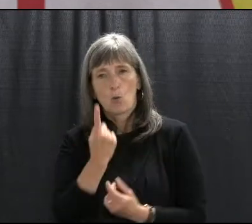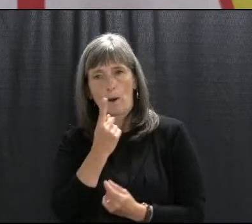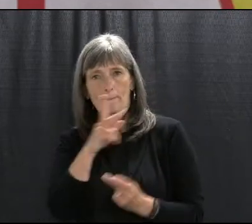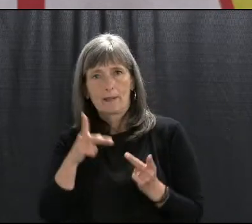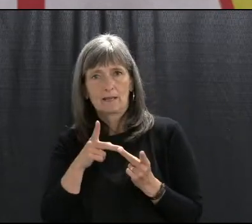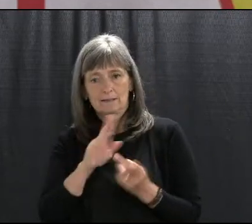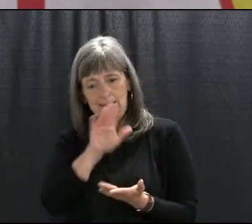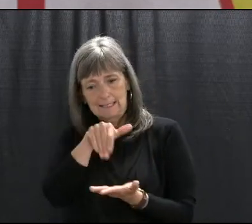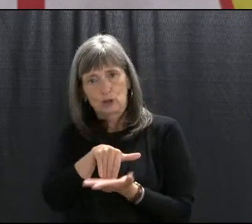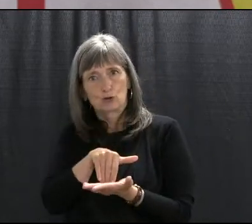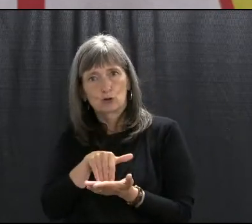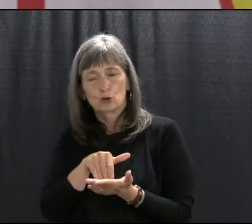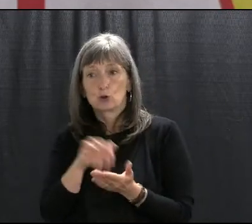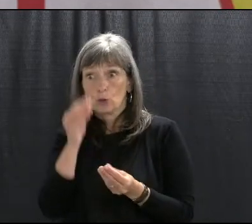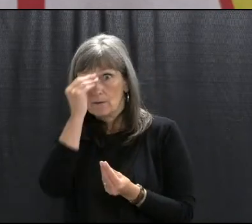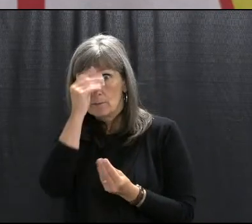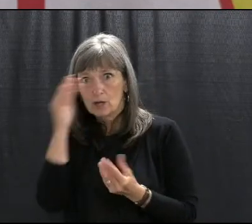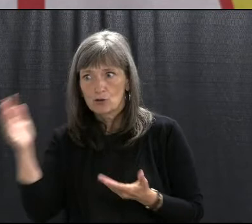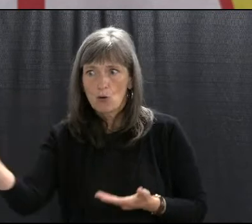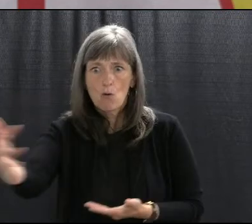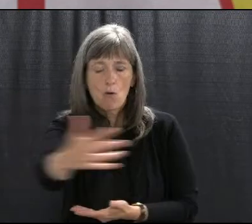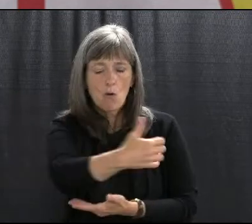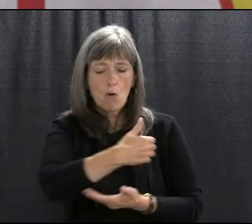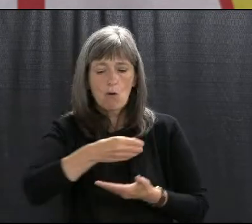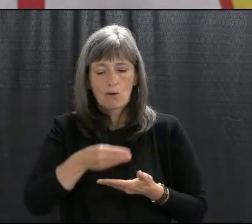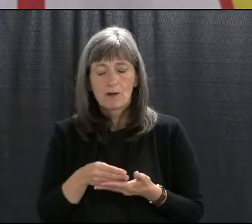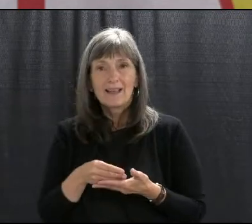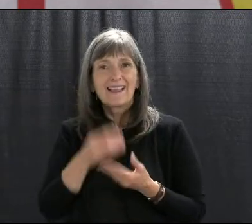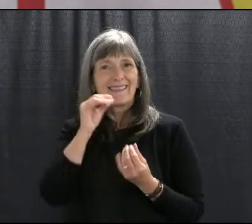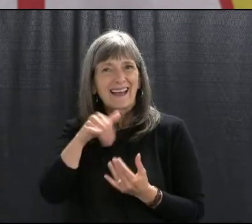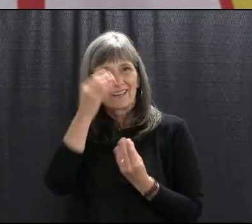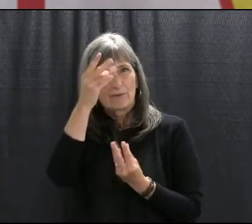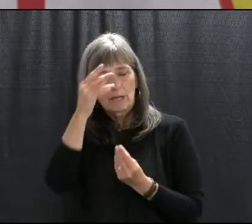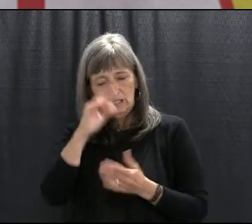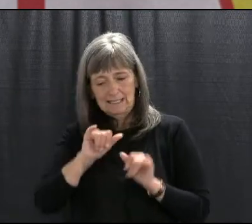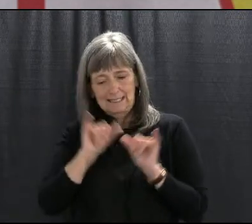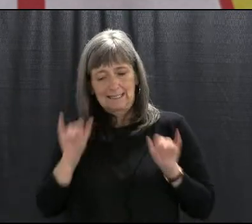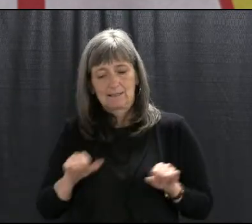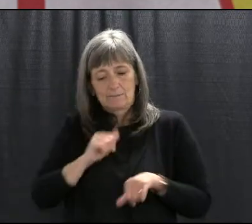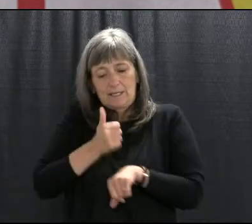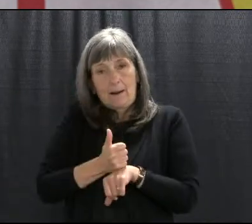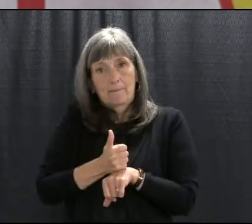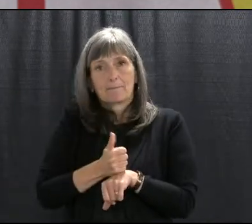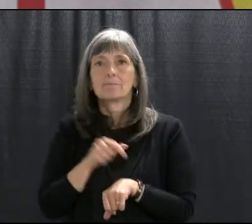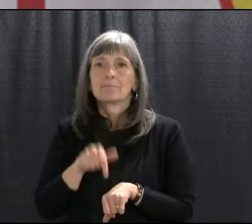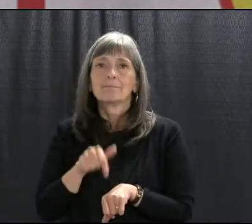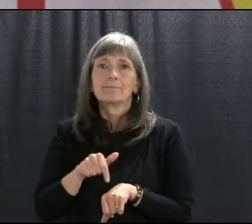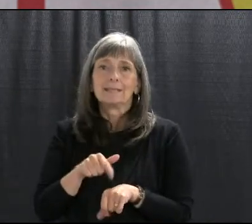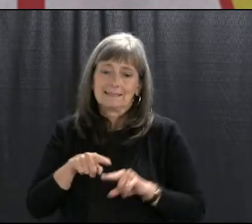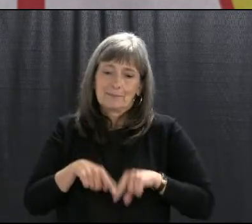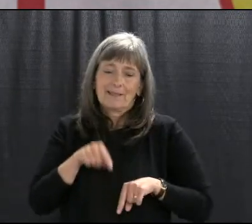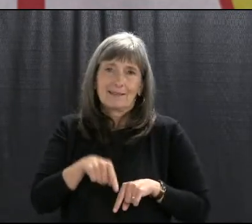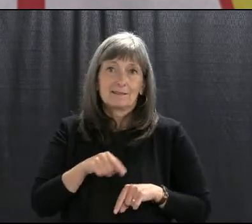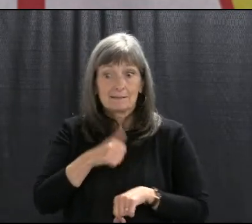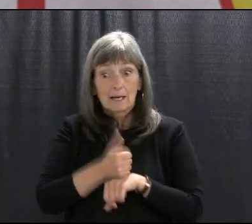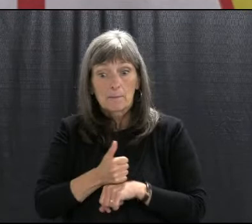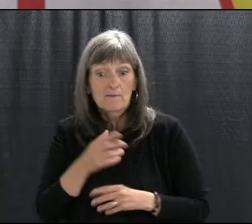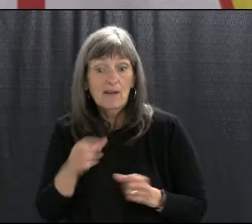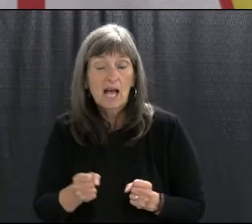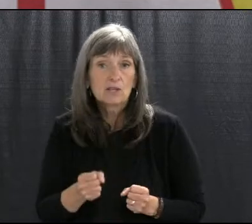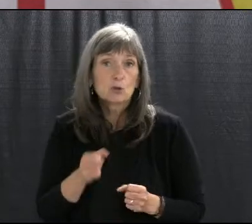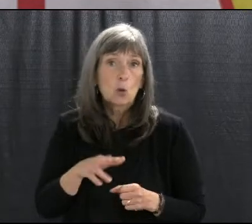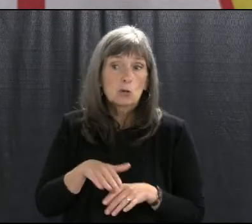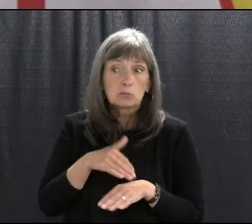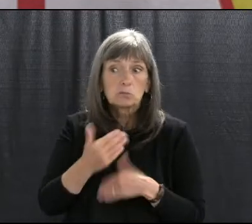Some of the recommendations depend on the health information system, but all of the things that we need to be put